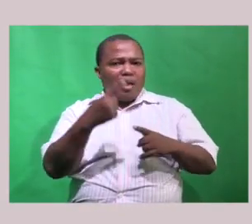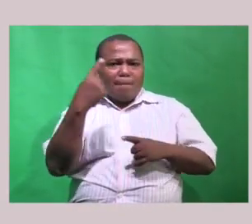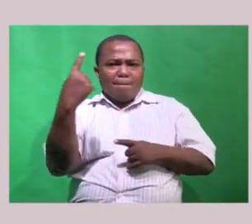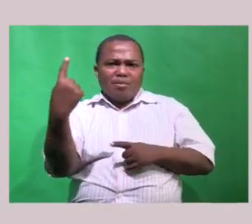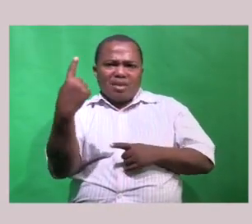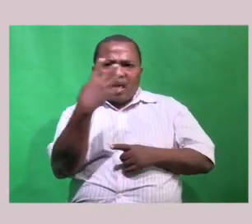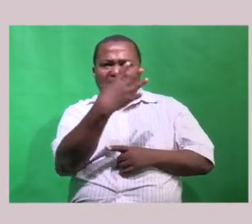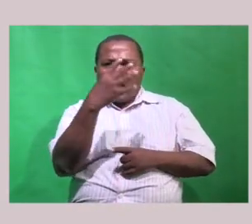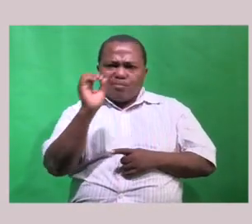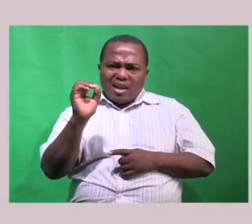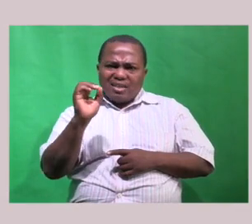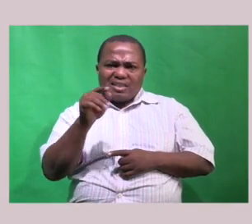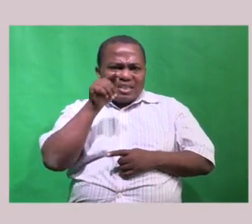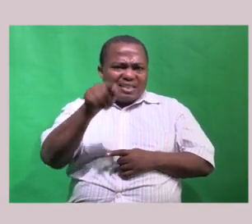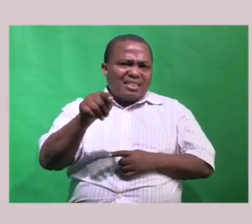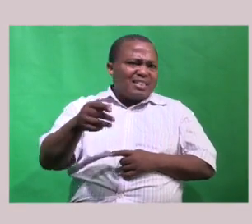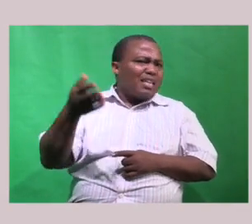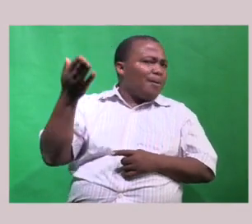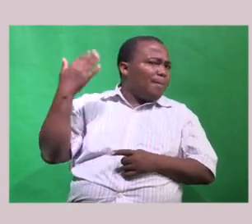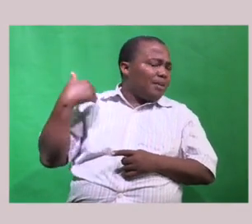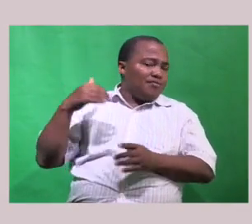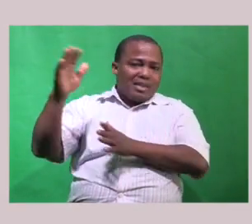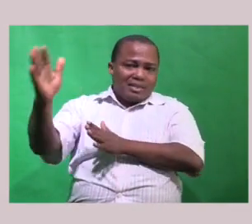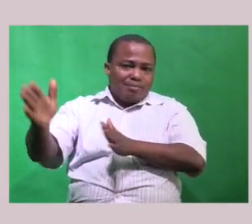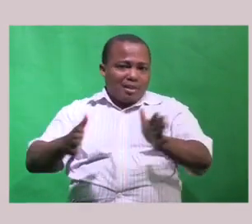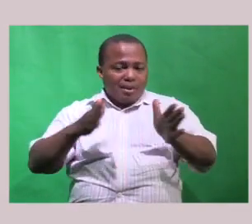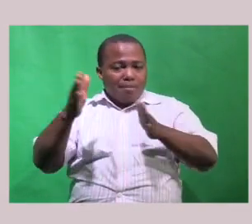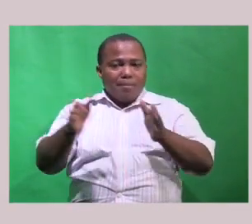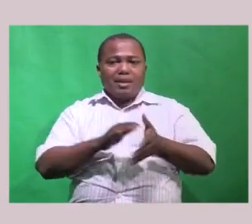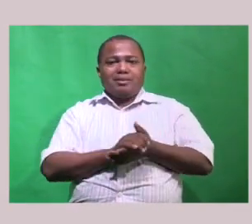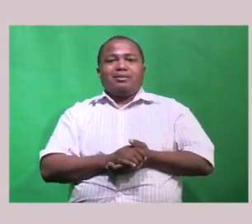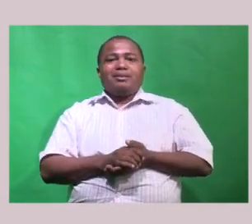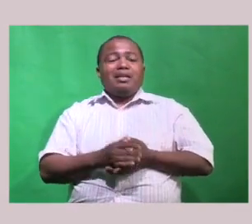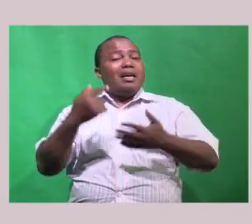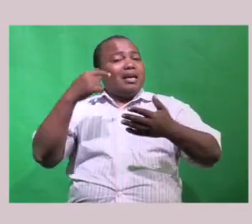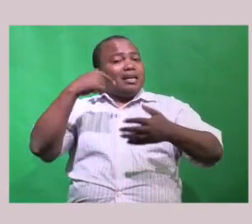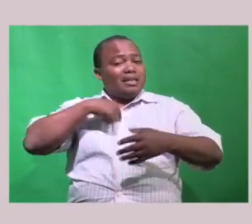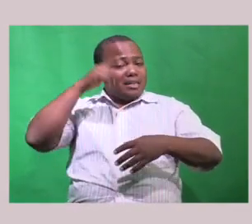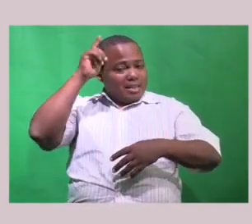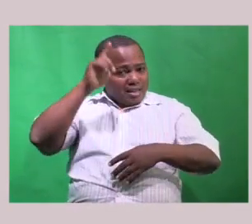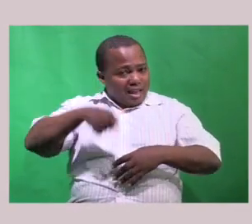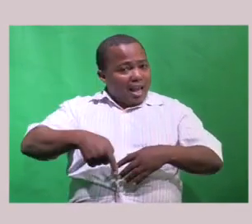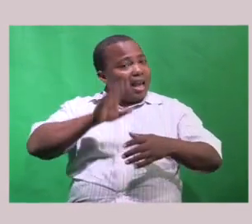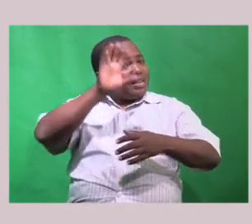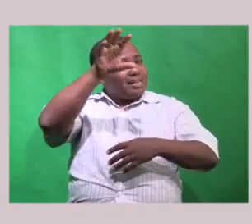a previous prepaid. In the current year, become